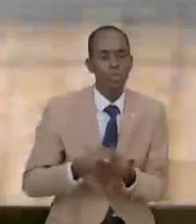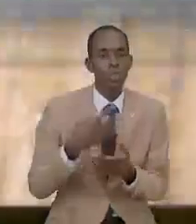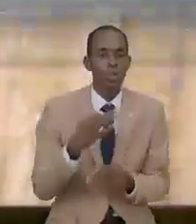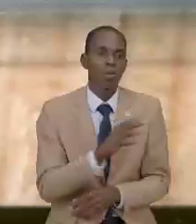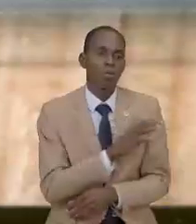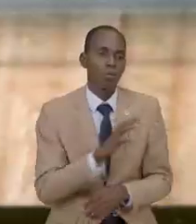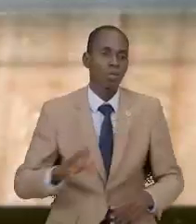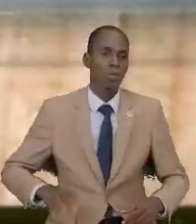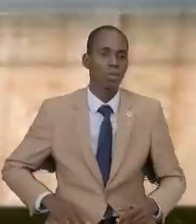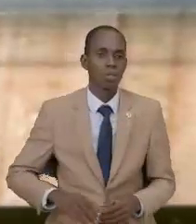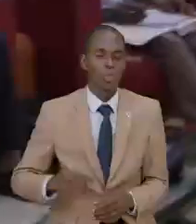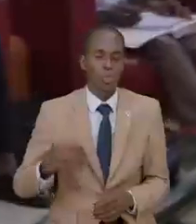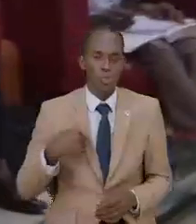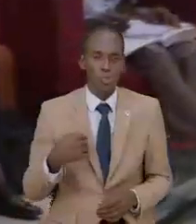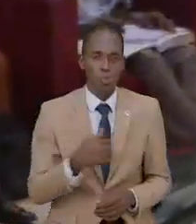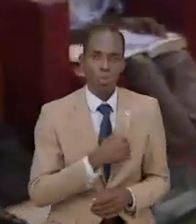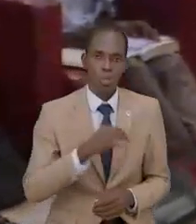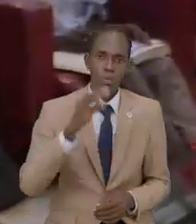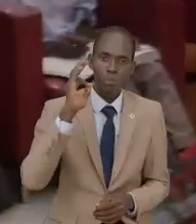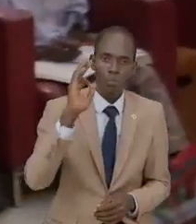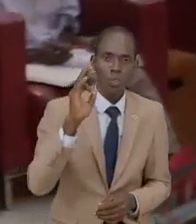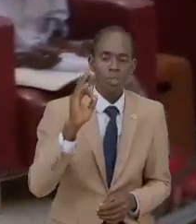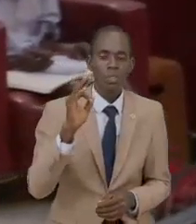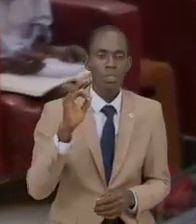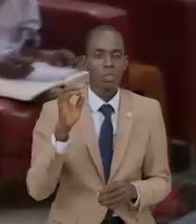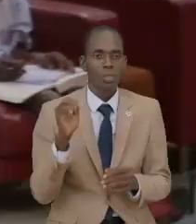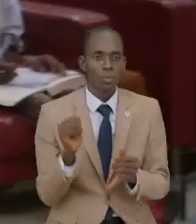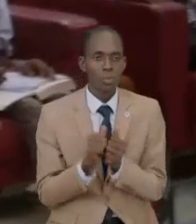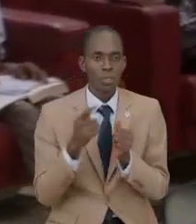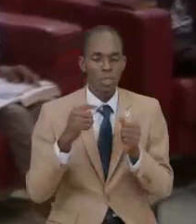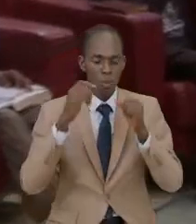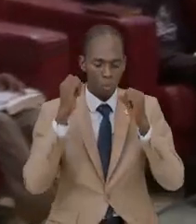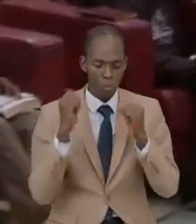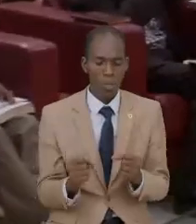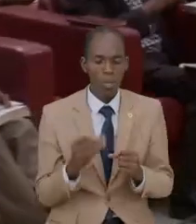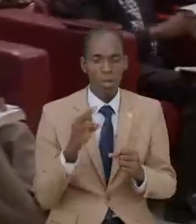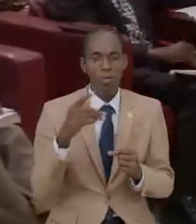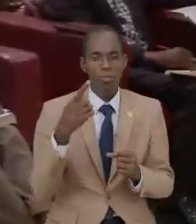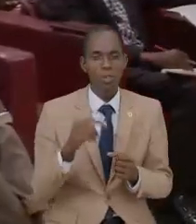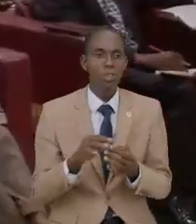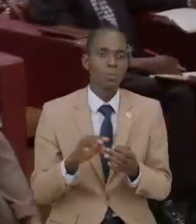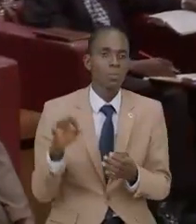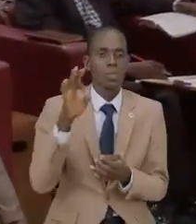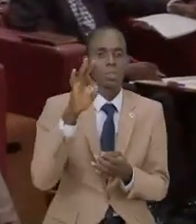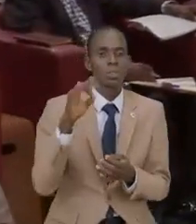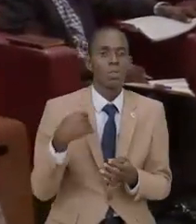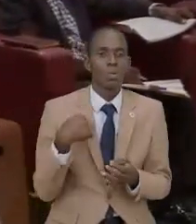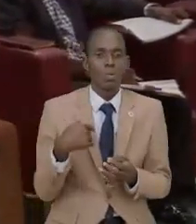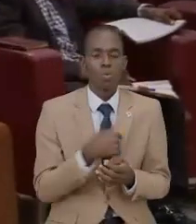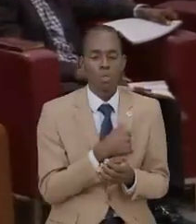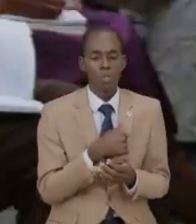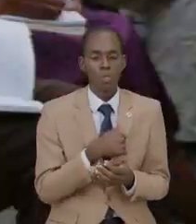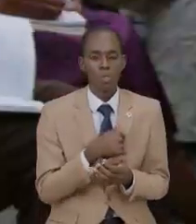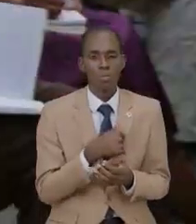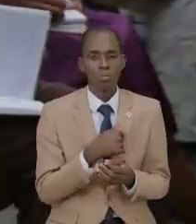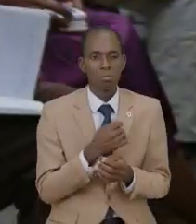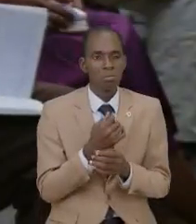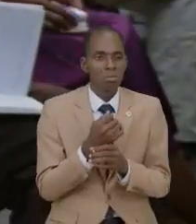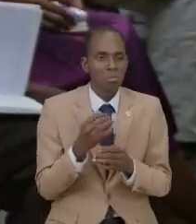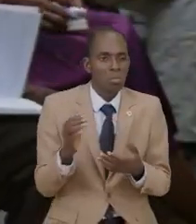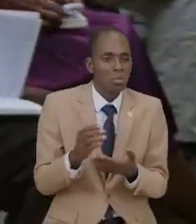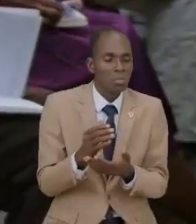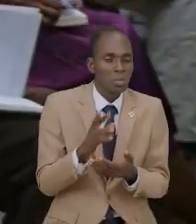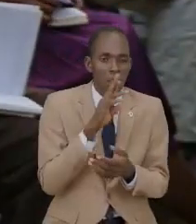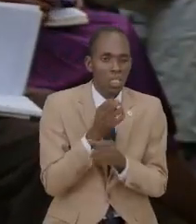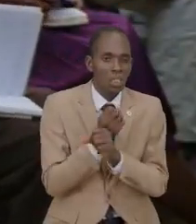Christ. We preach in the power of the Spirit. We're saved, we're